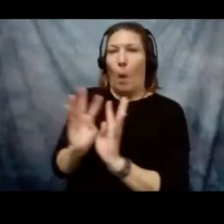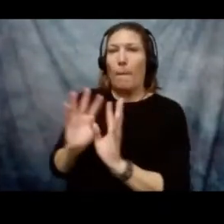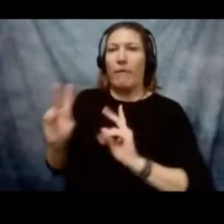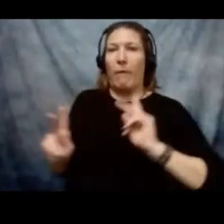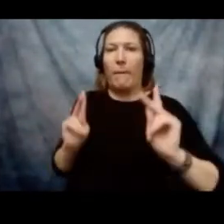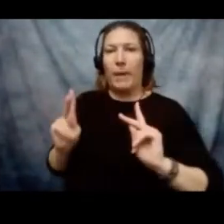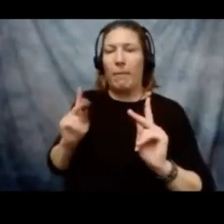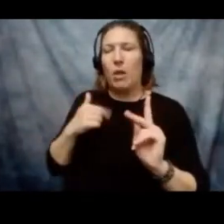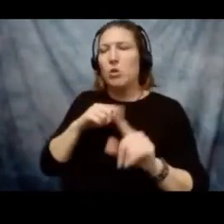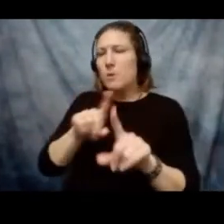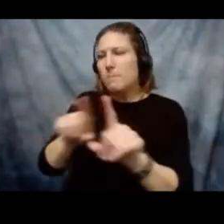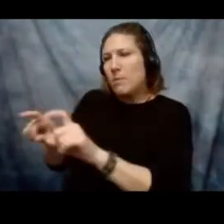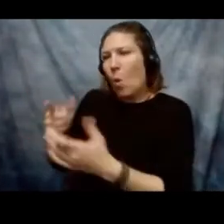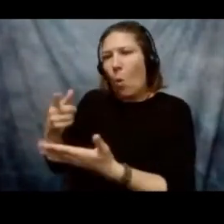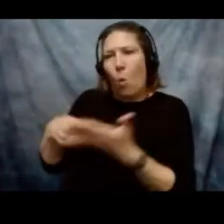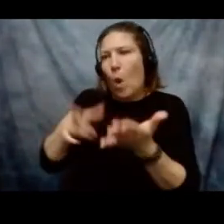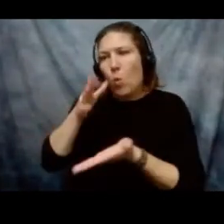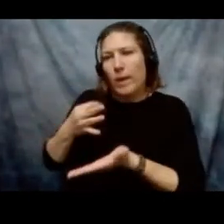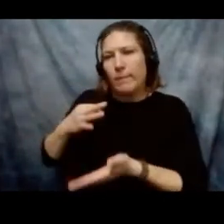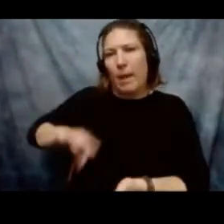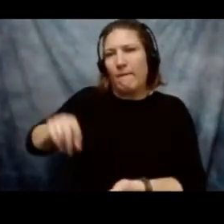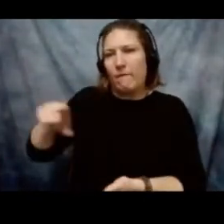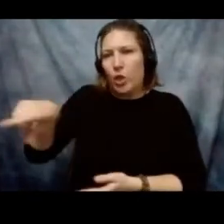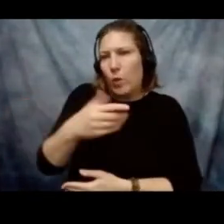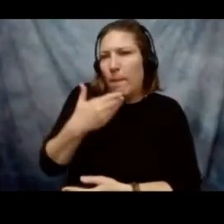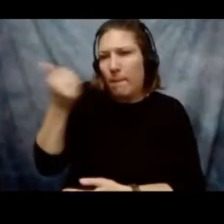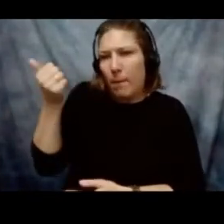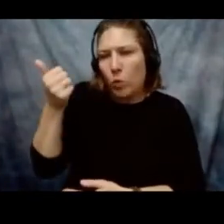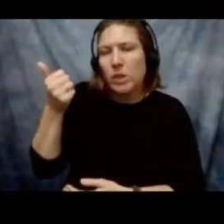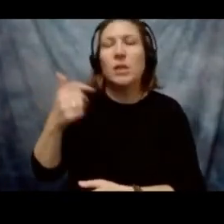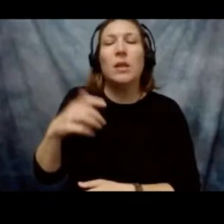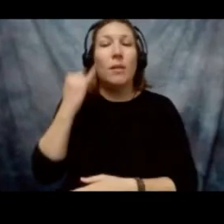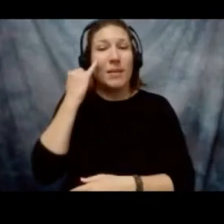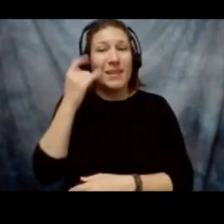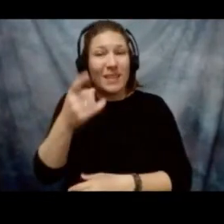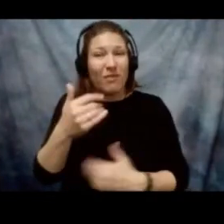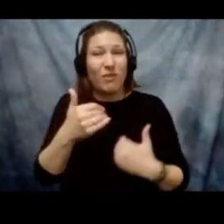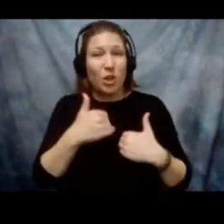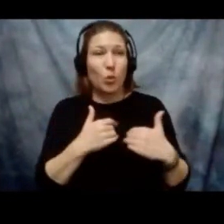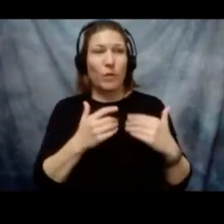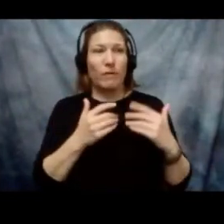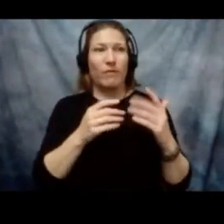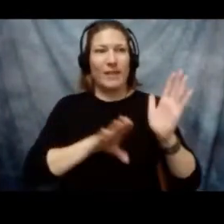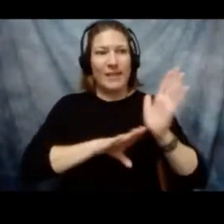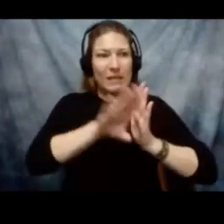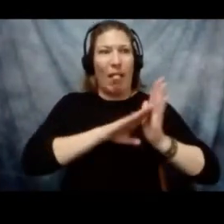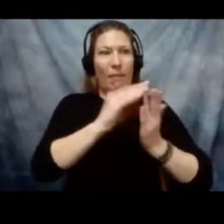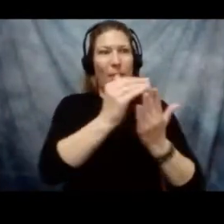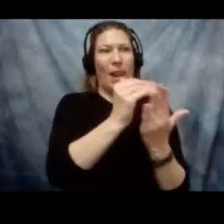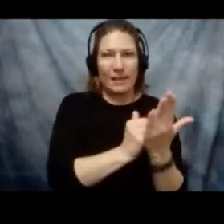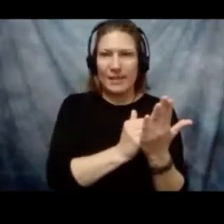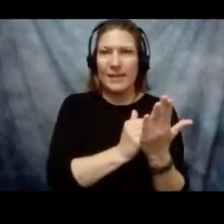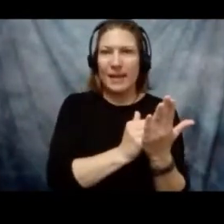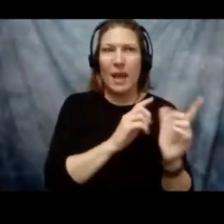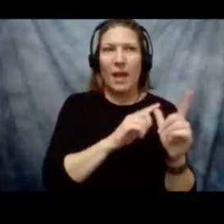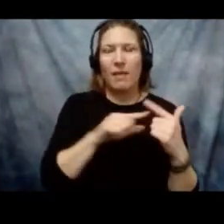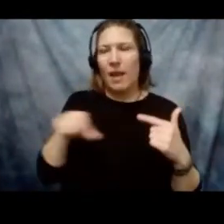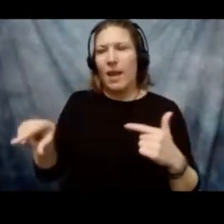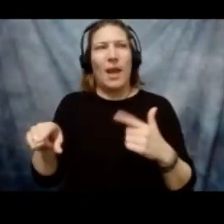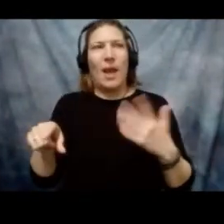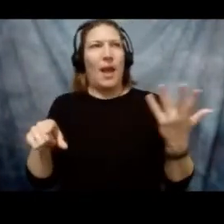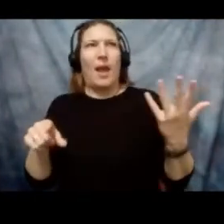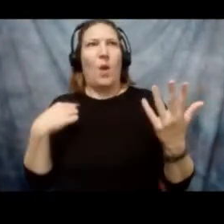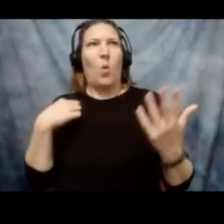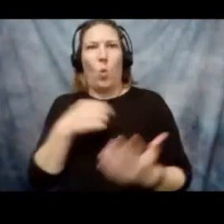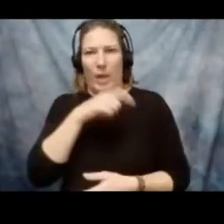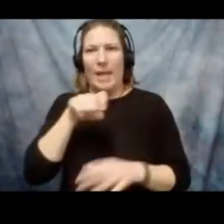you spend a ton of time doing a lesson a certain way, when what they'd rather have is a list of the keyboard shortcuts, or maybe you have a